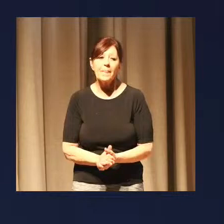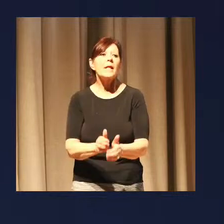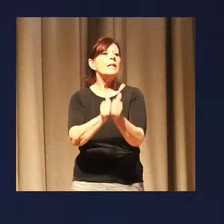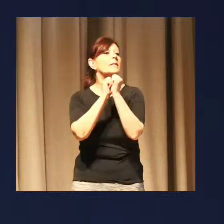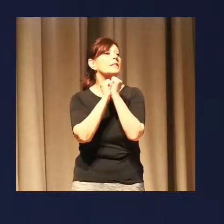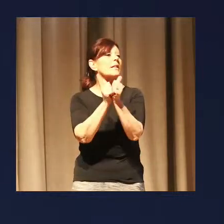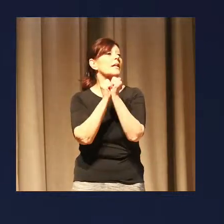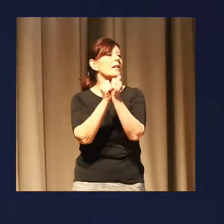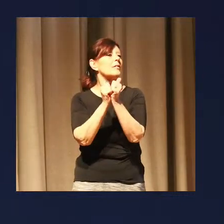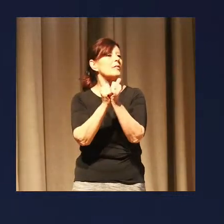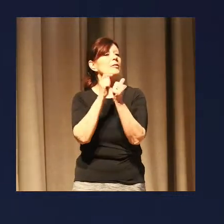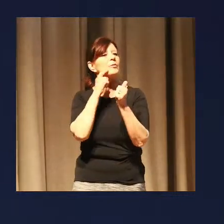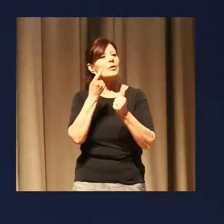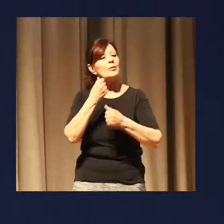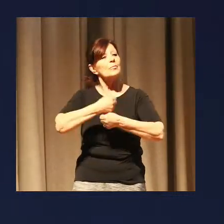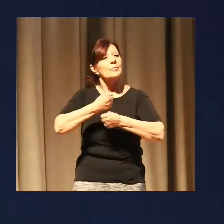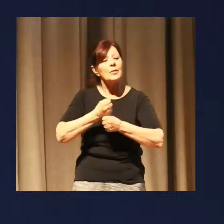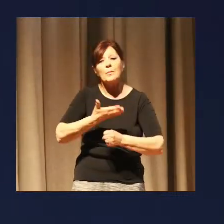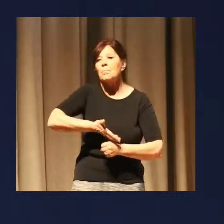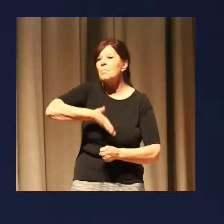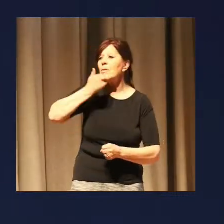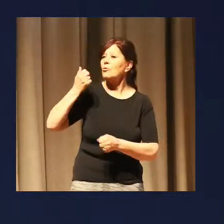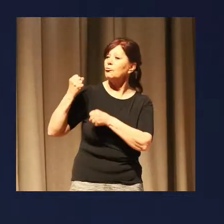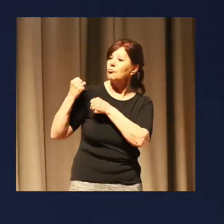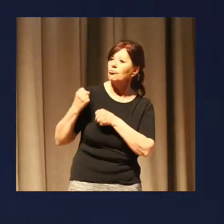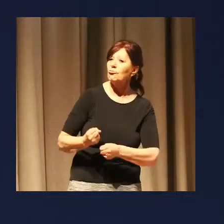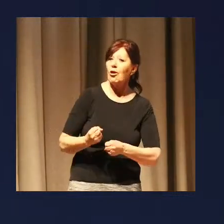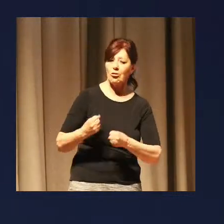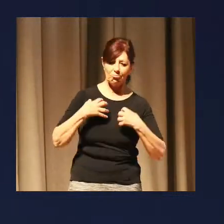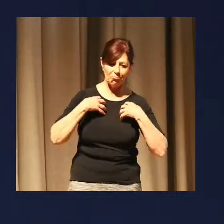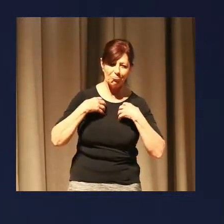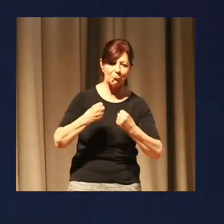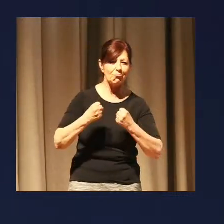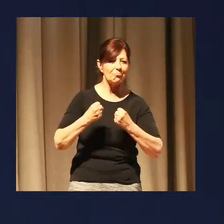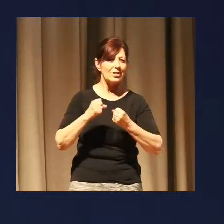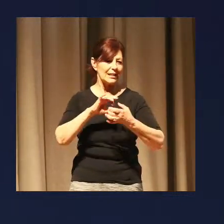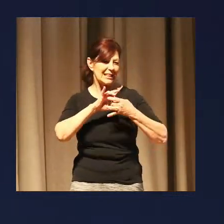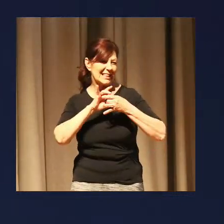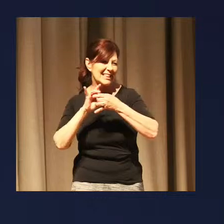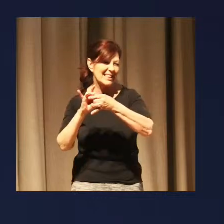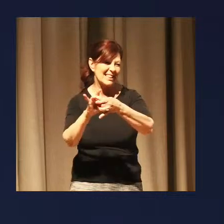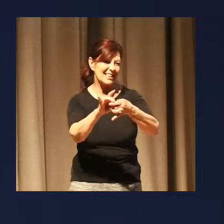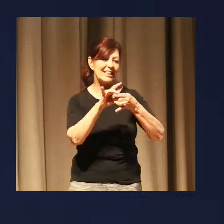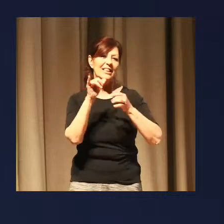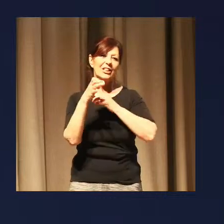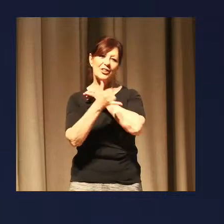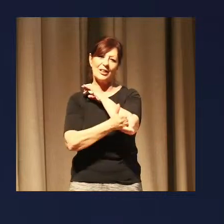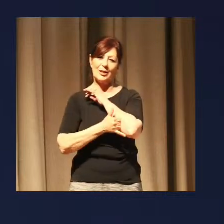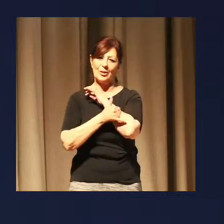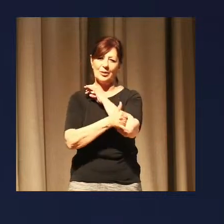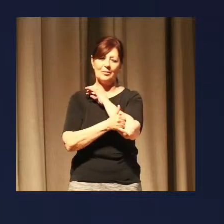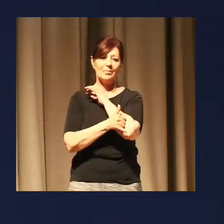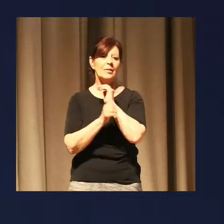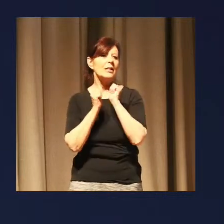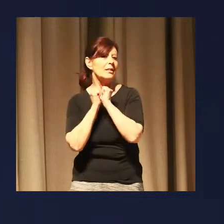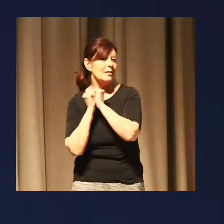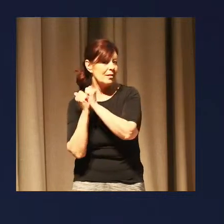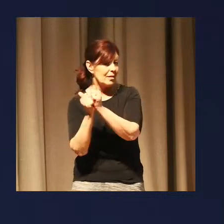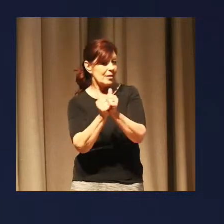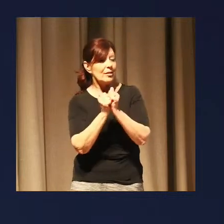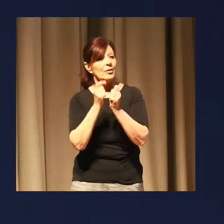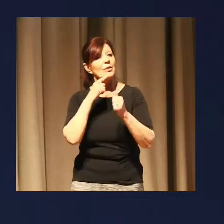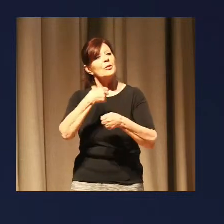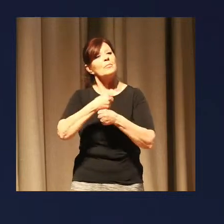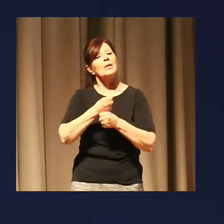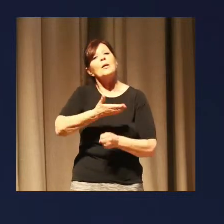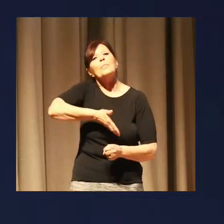Together, we are building a better, stronger, more resilient, and connected Erie County. Together, we are